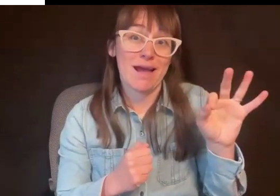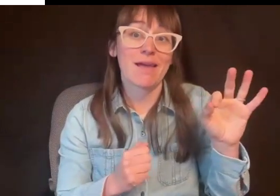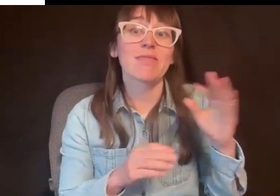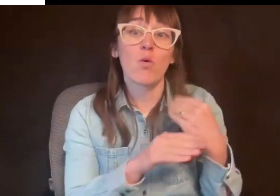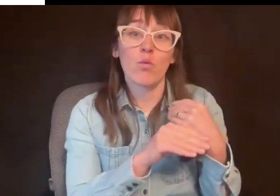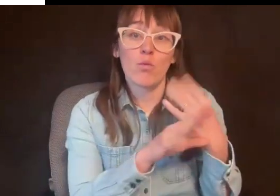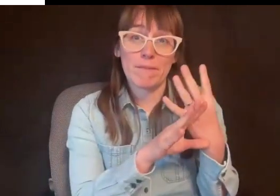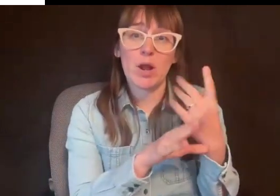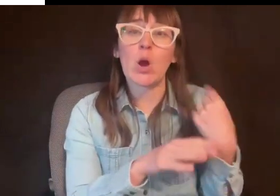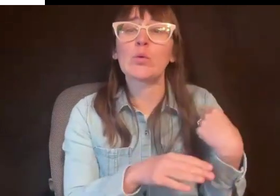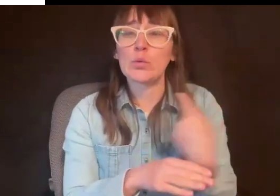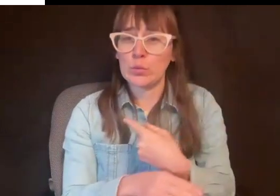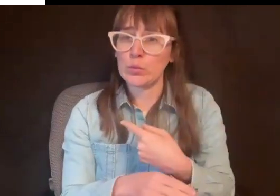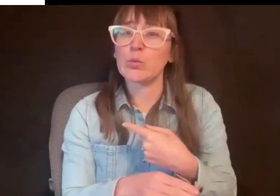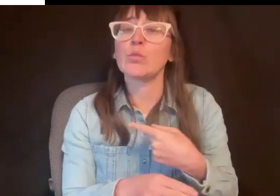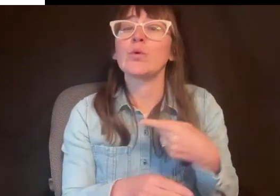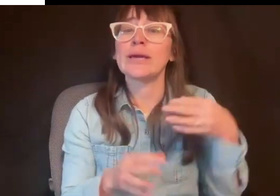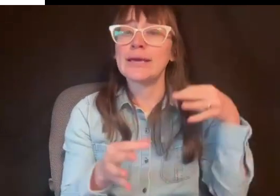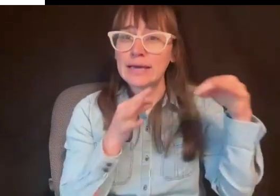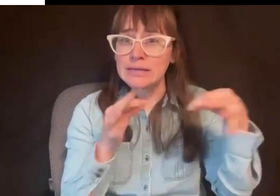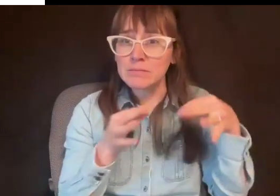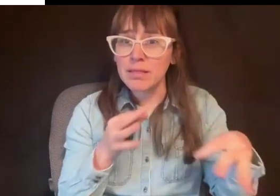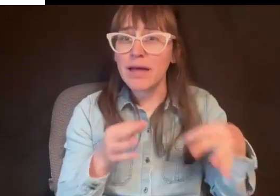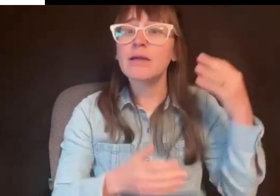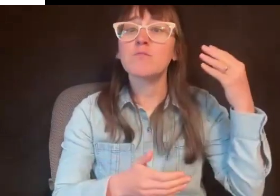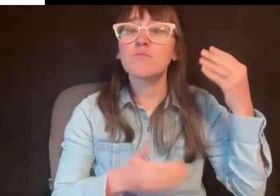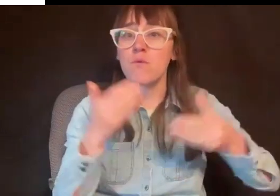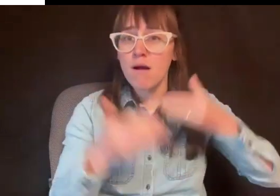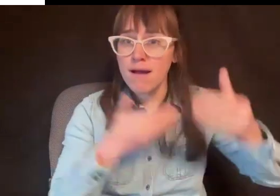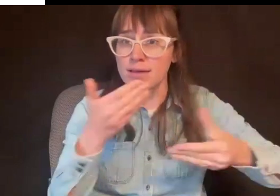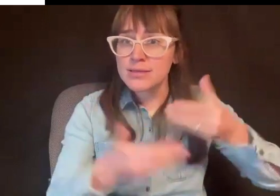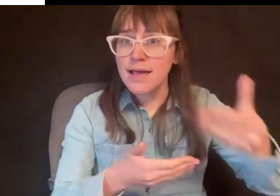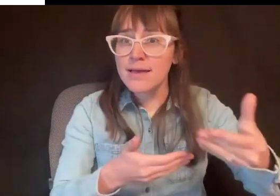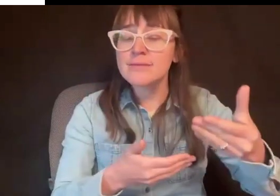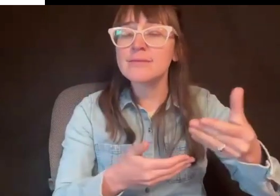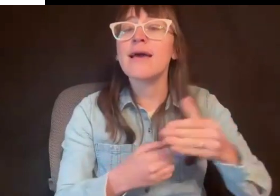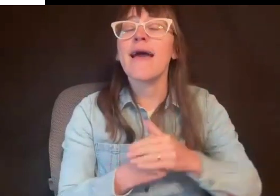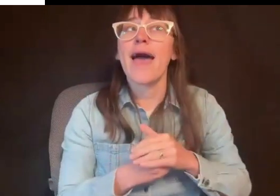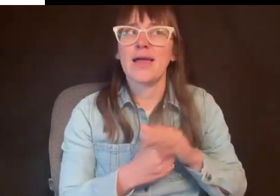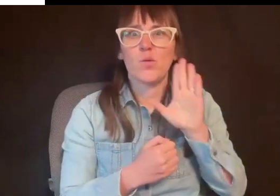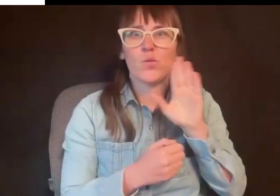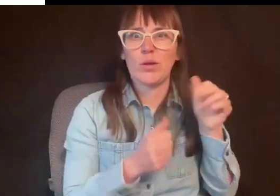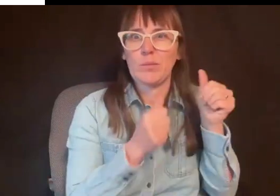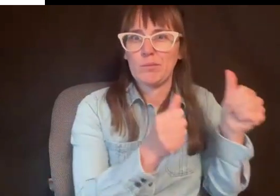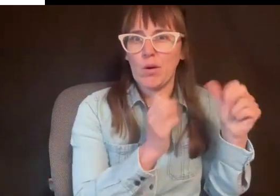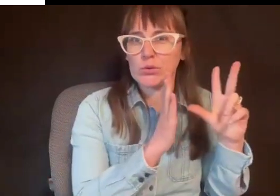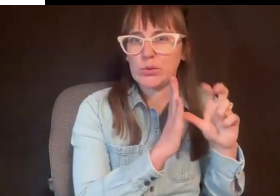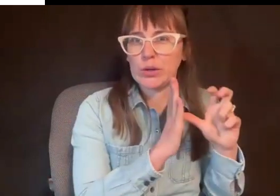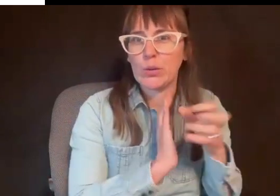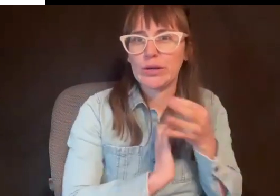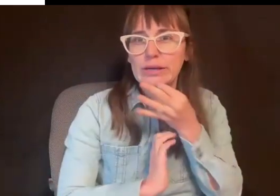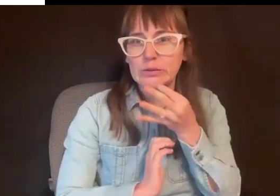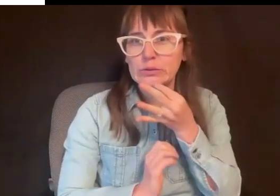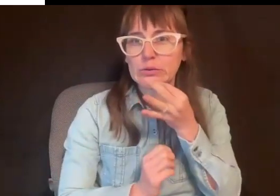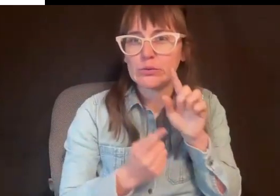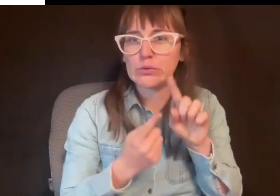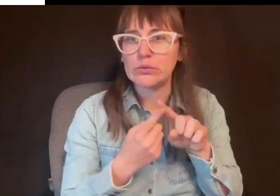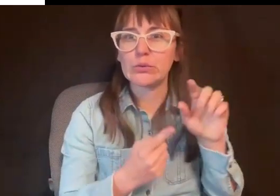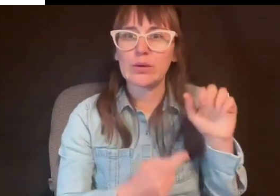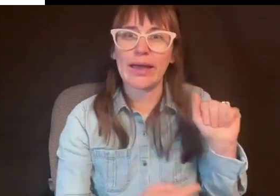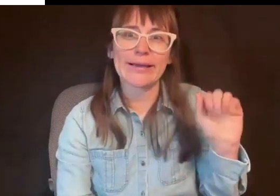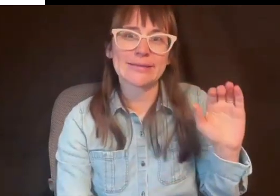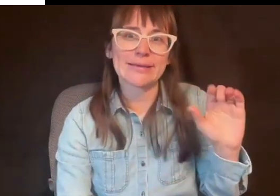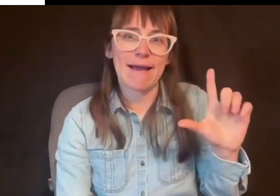went through how this process will work, and that webinar will be posted shortly on our